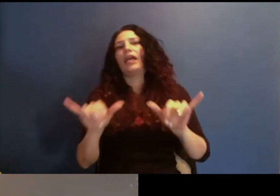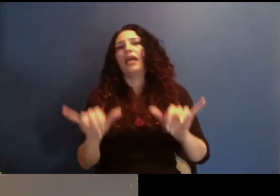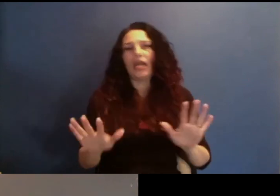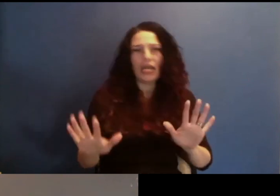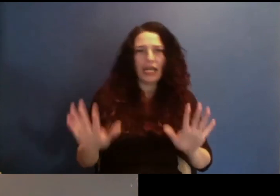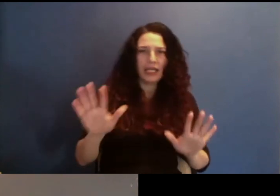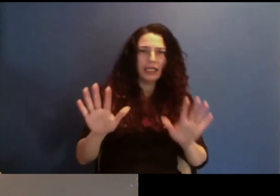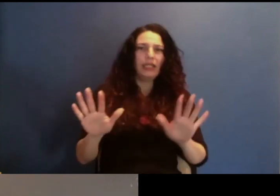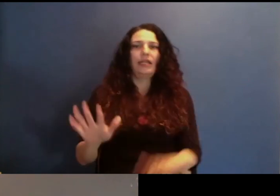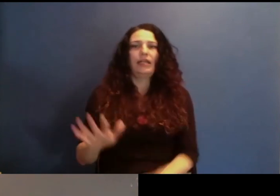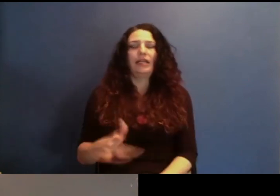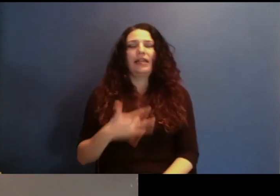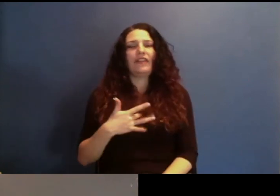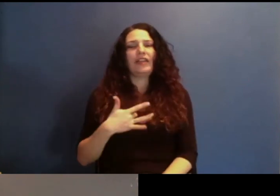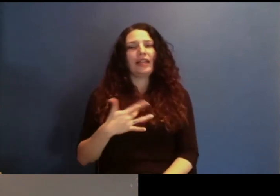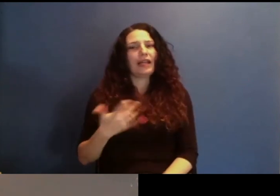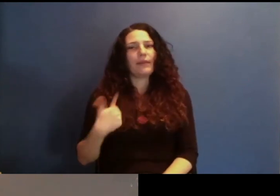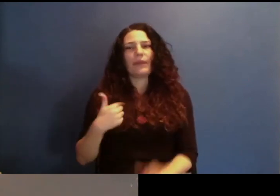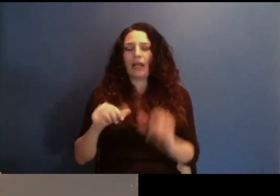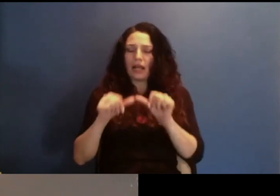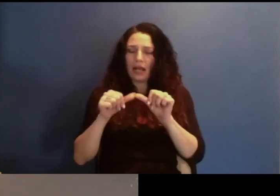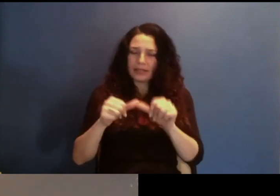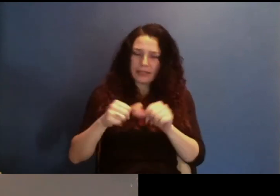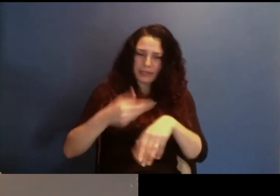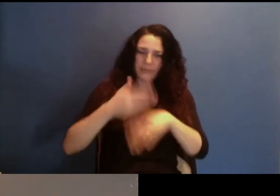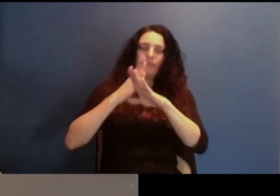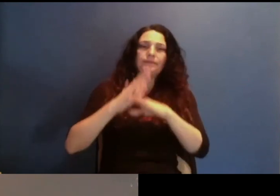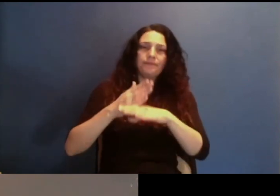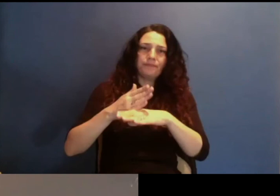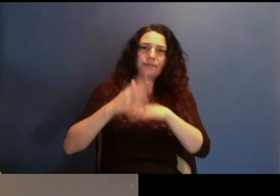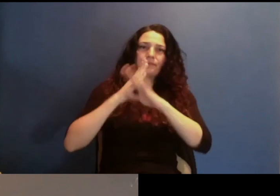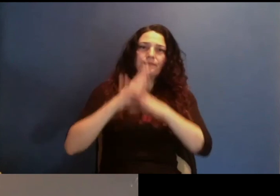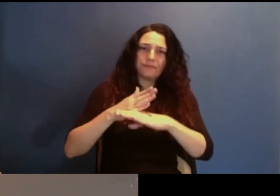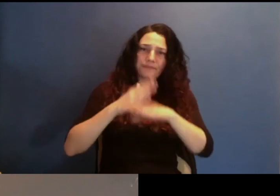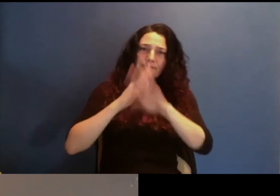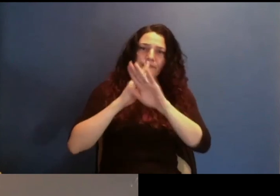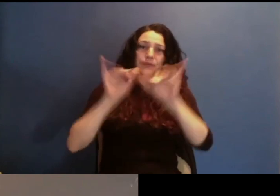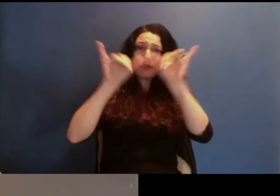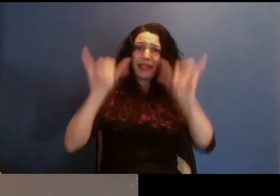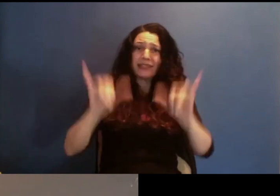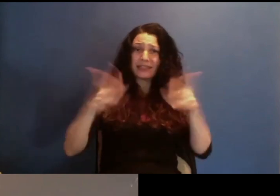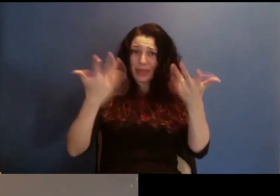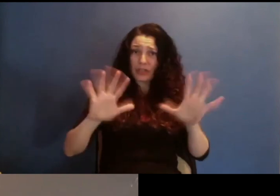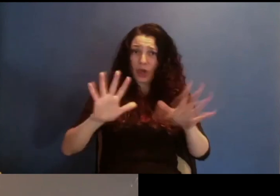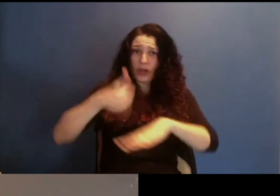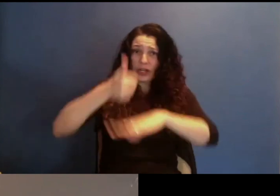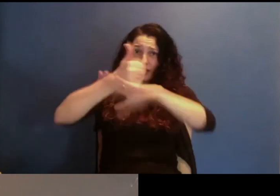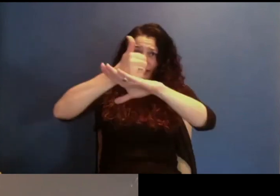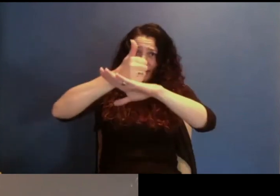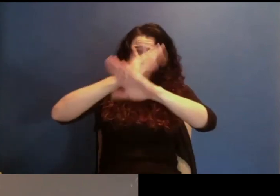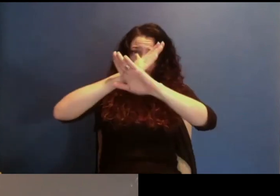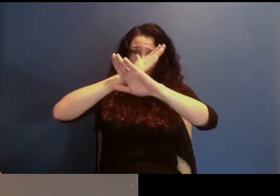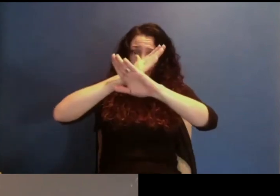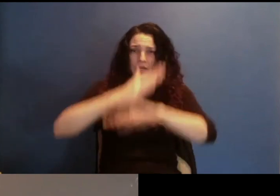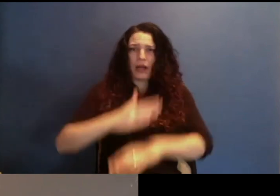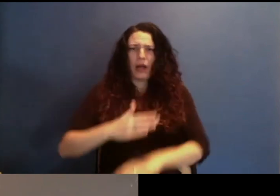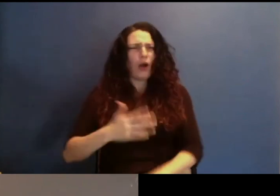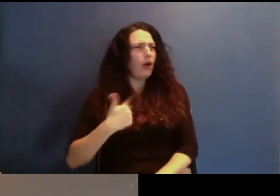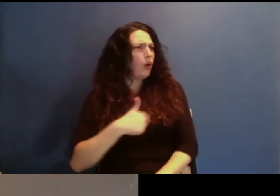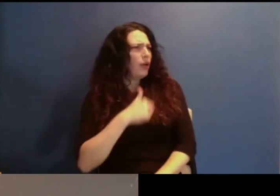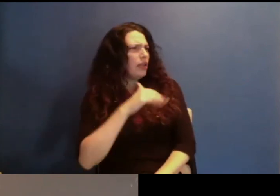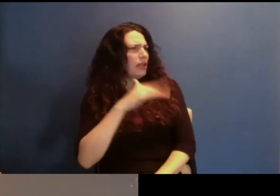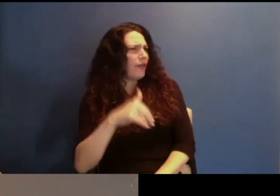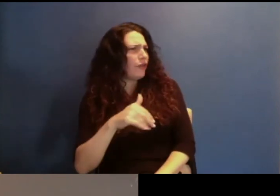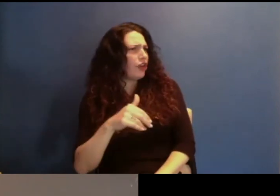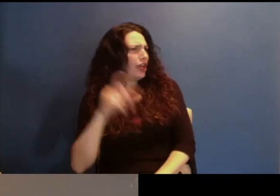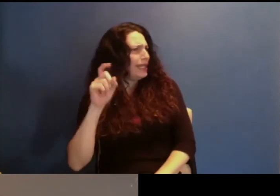feel like I'm constantly going up against the system that's already been in place of like, oh, like, we've never needed handicap accessible trailers. Like,